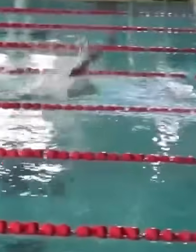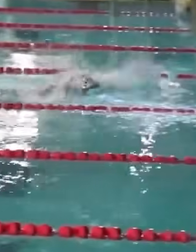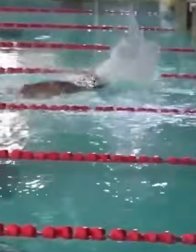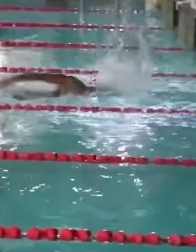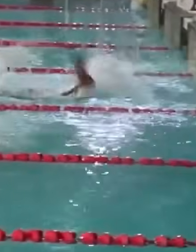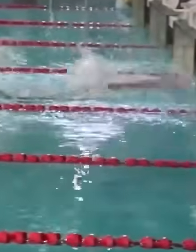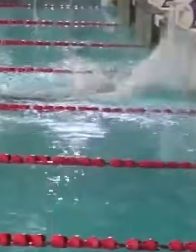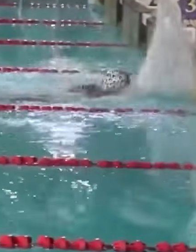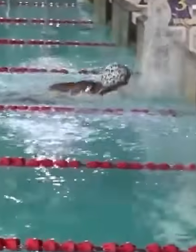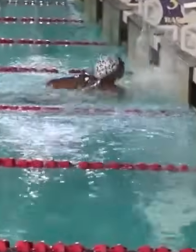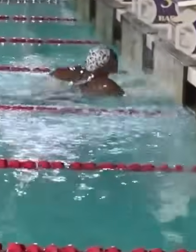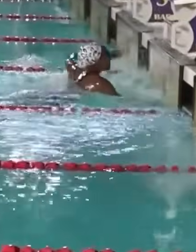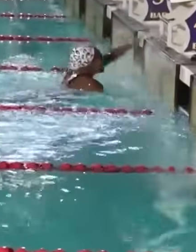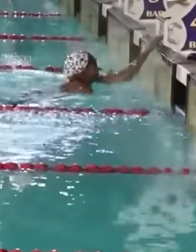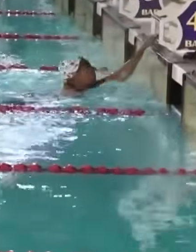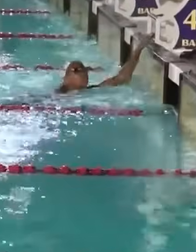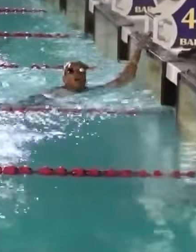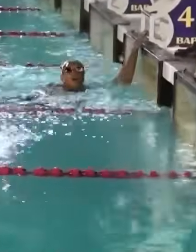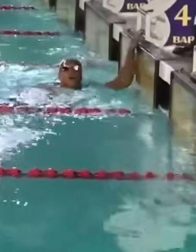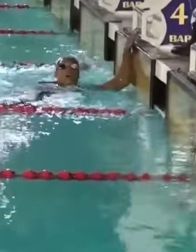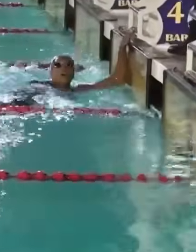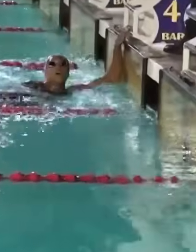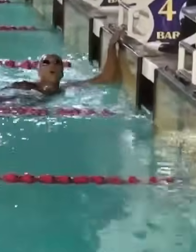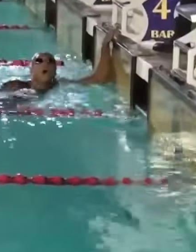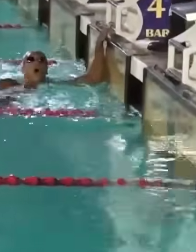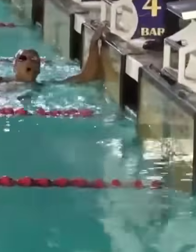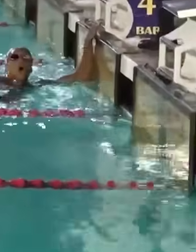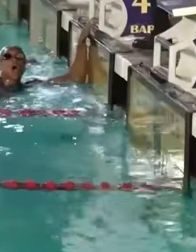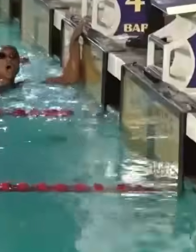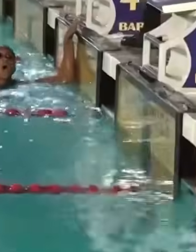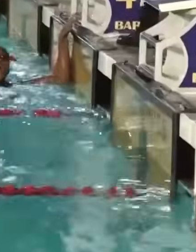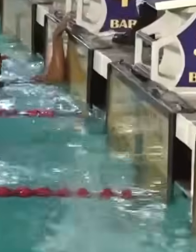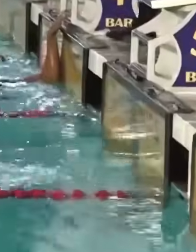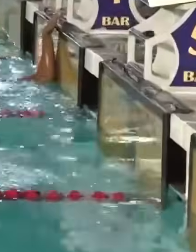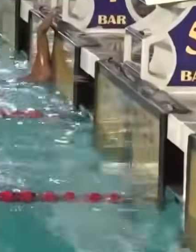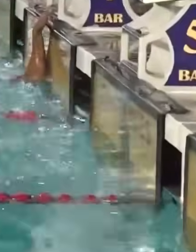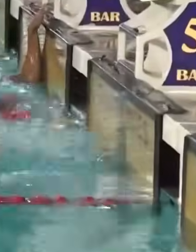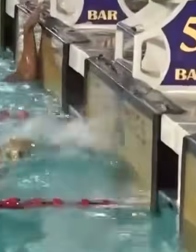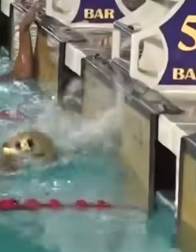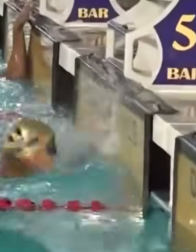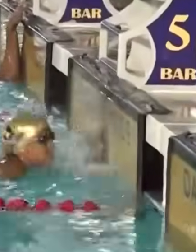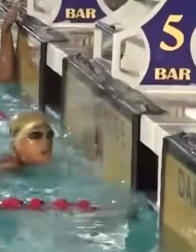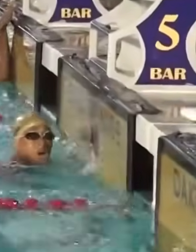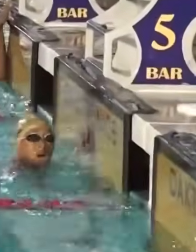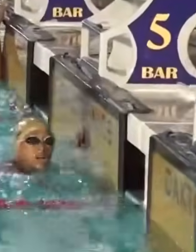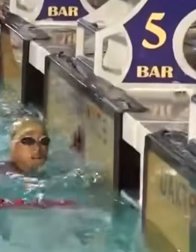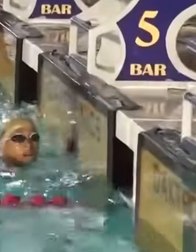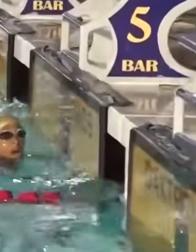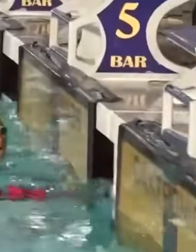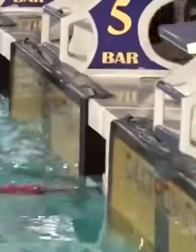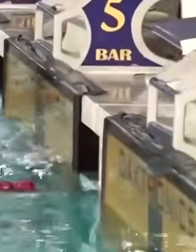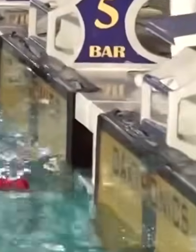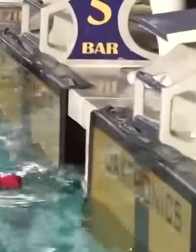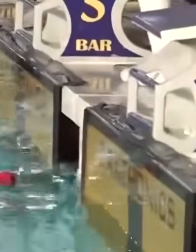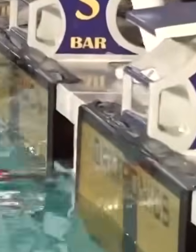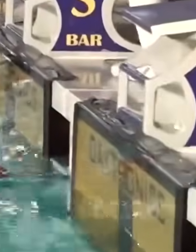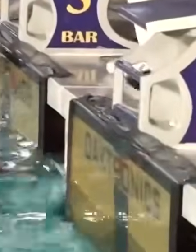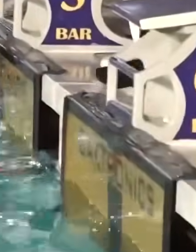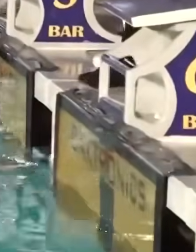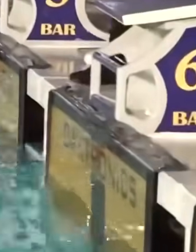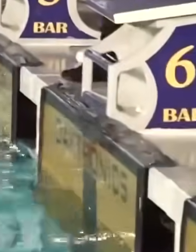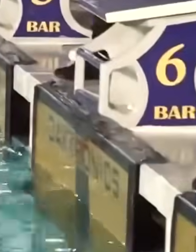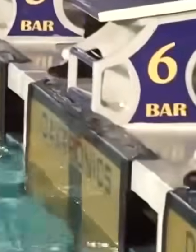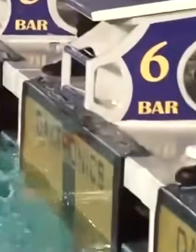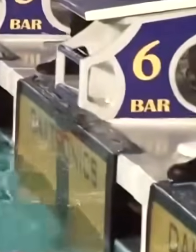48.50 seconds. McIntyre, a creditable second, 4 minutes 52.63, and third, Naomi Owls,